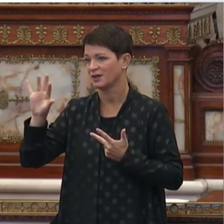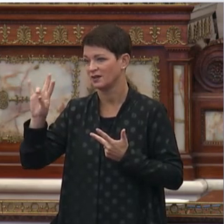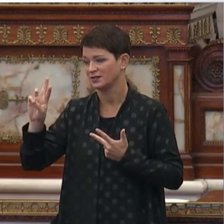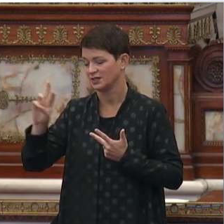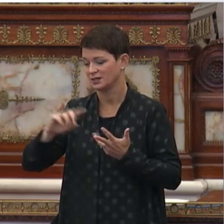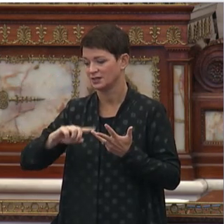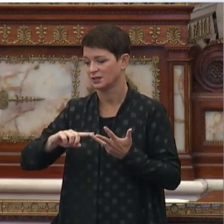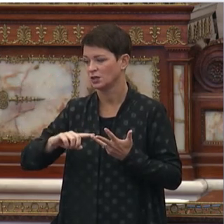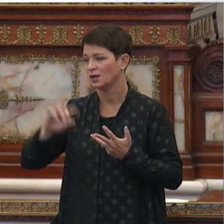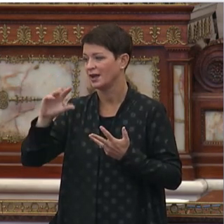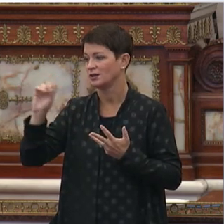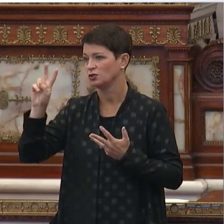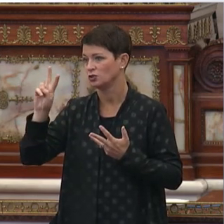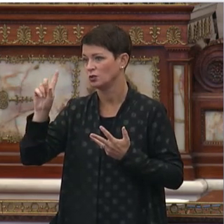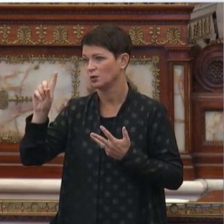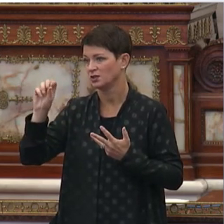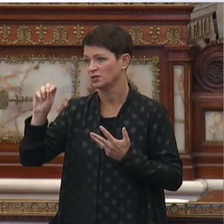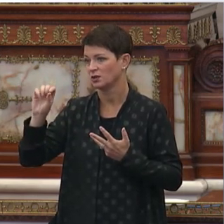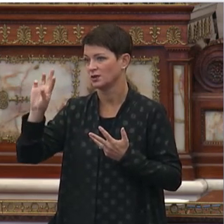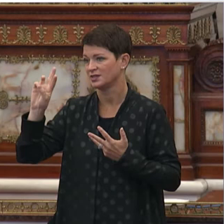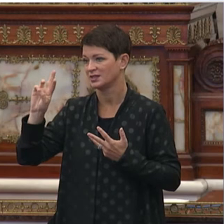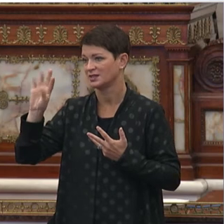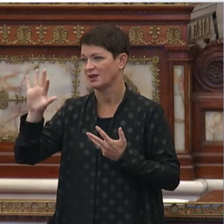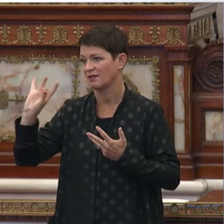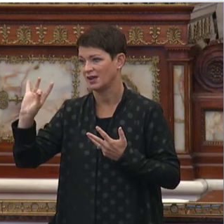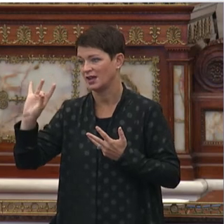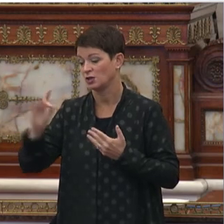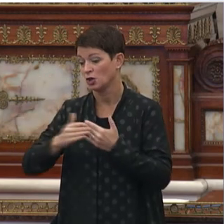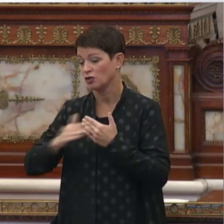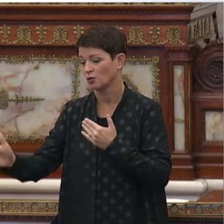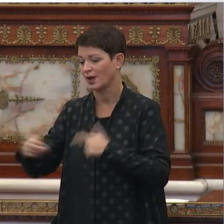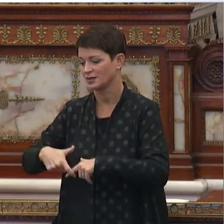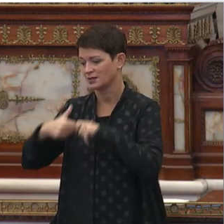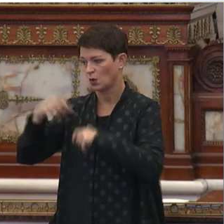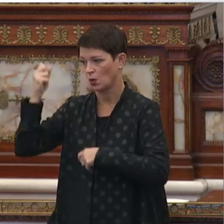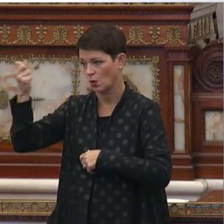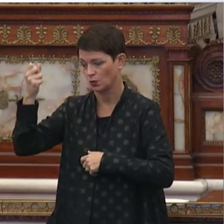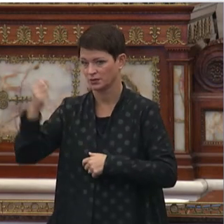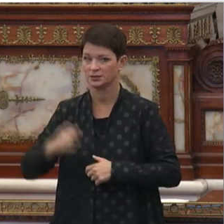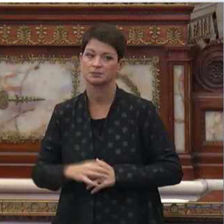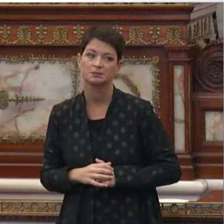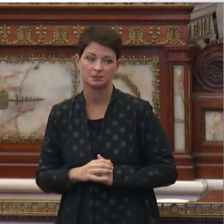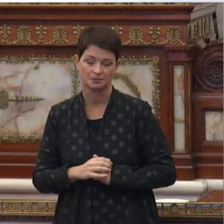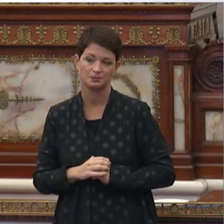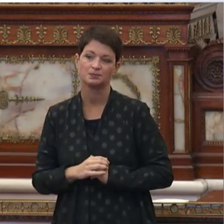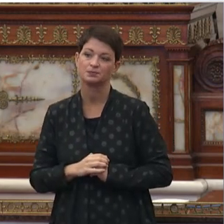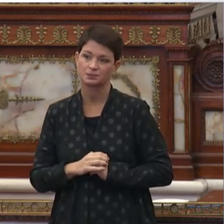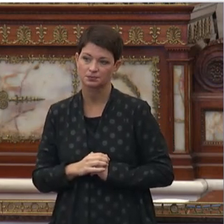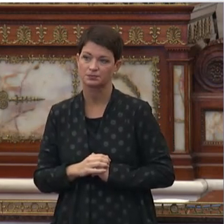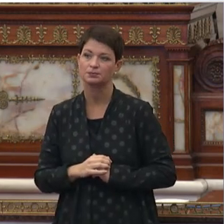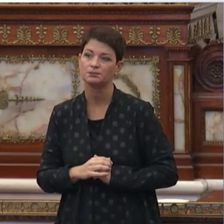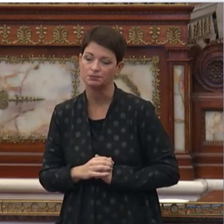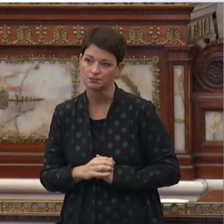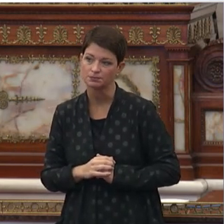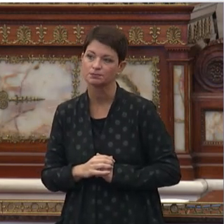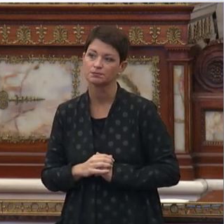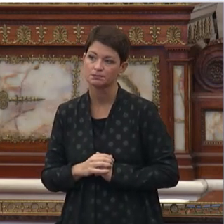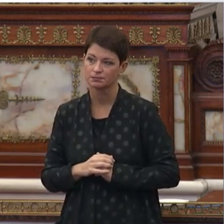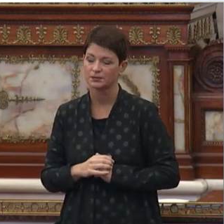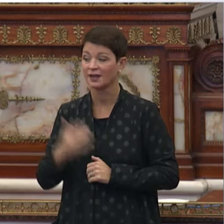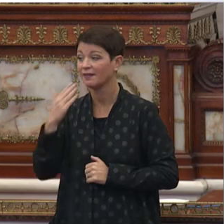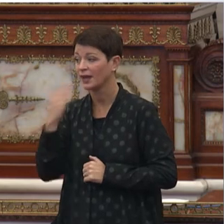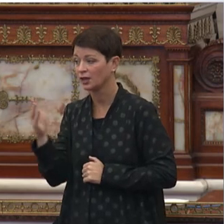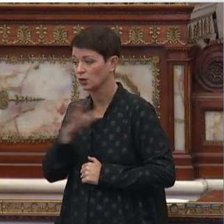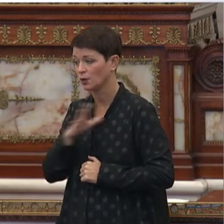210656, and 210658. All other resolutions and bills are being held, Mr. President. Thank